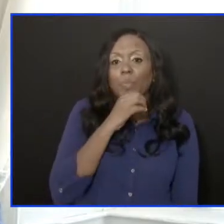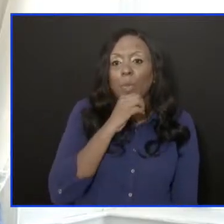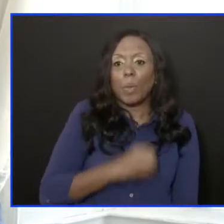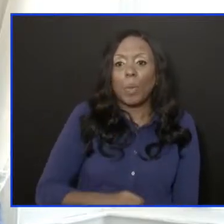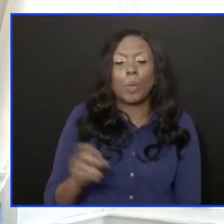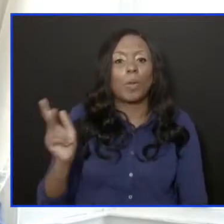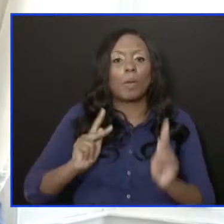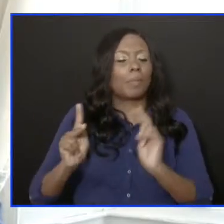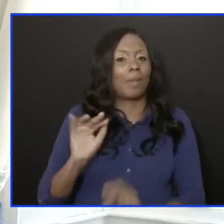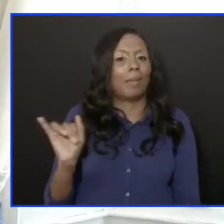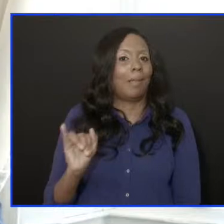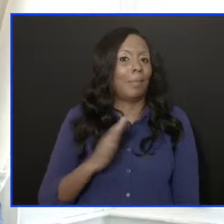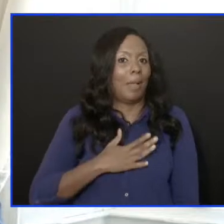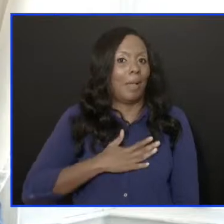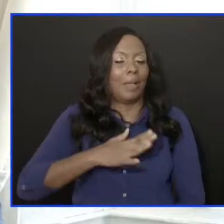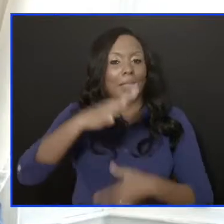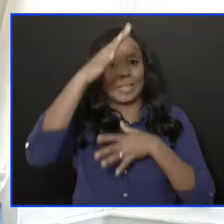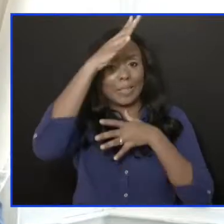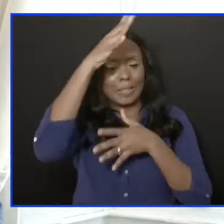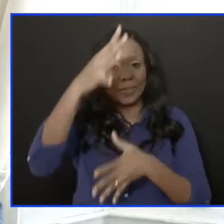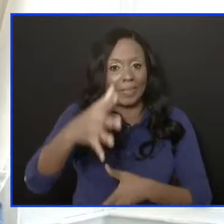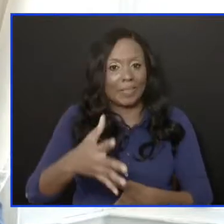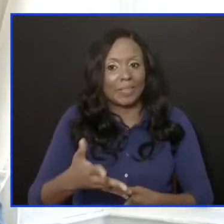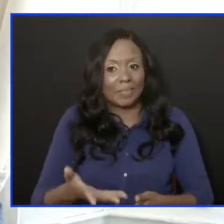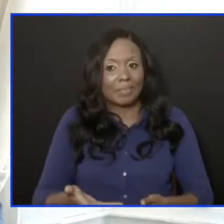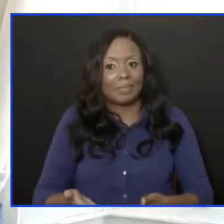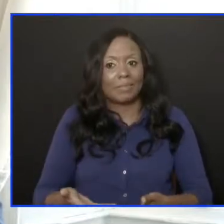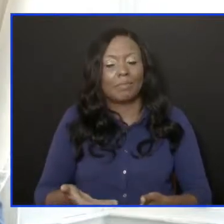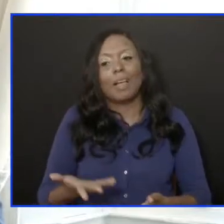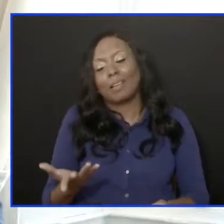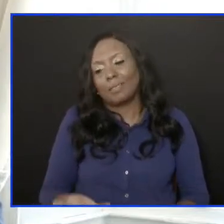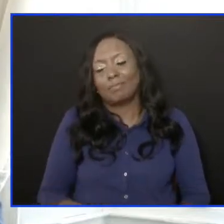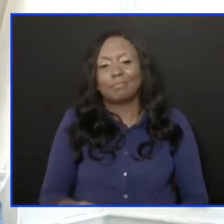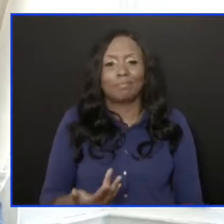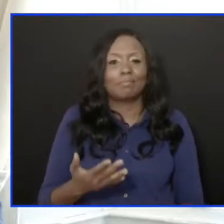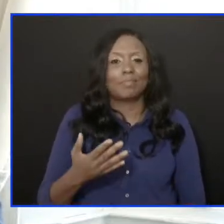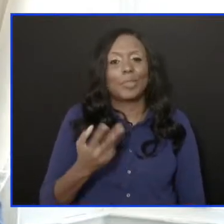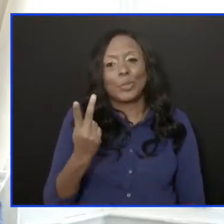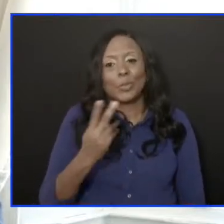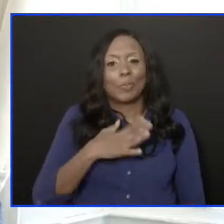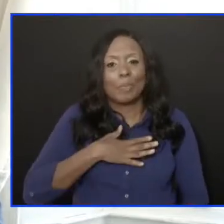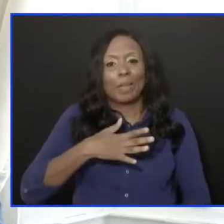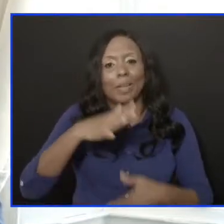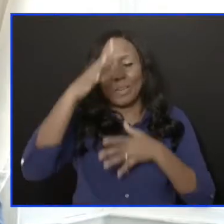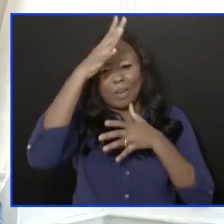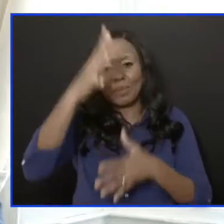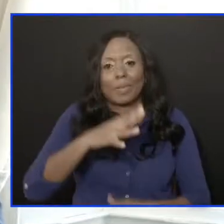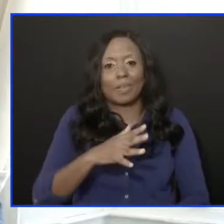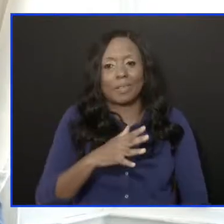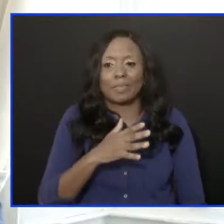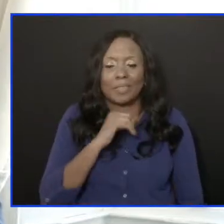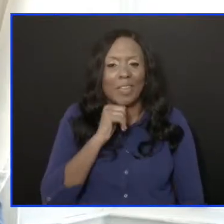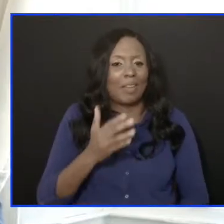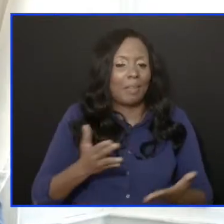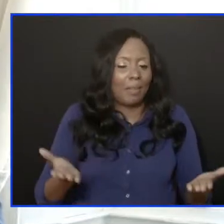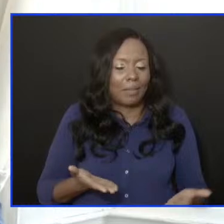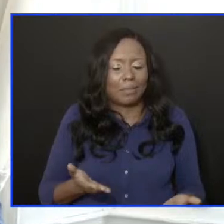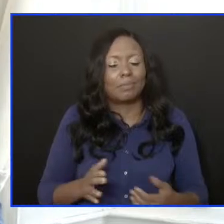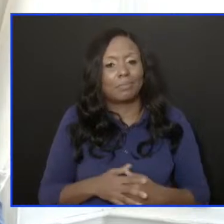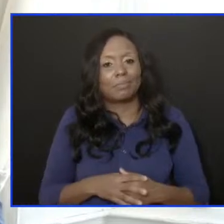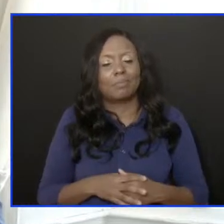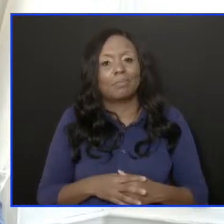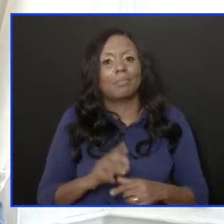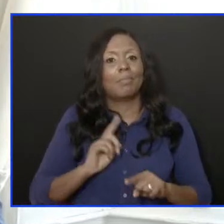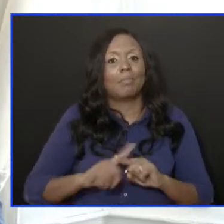my grandparents, fortunately, 2 of them are not here, but we went into those nursing homes and we were able to